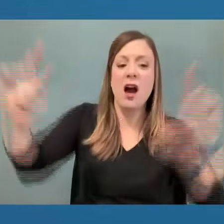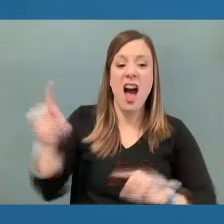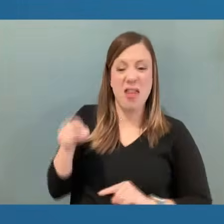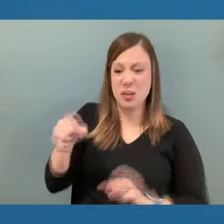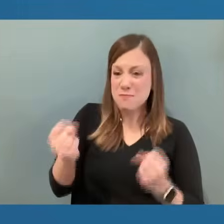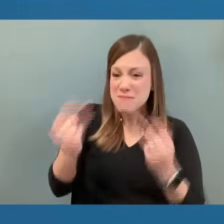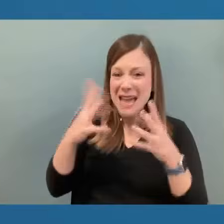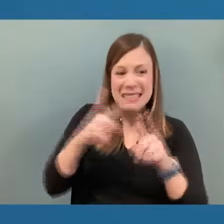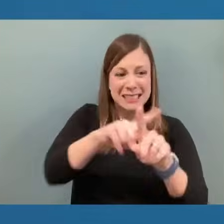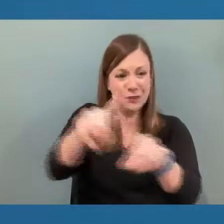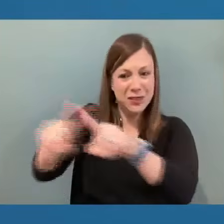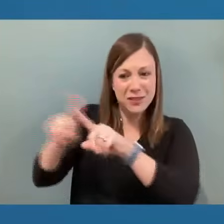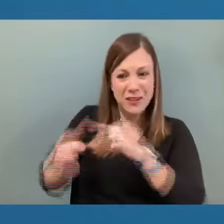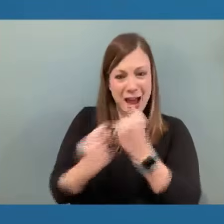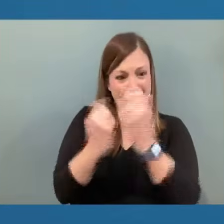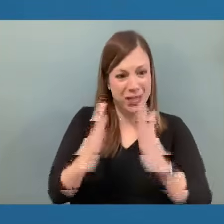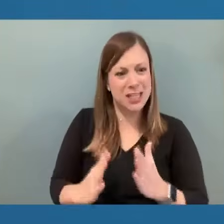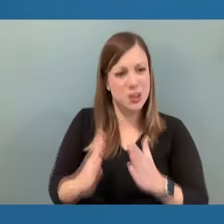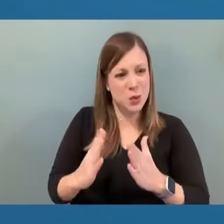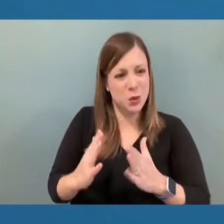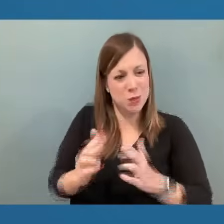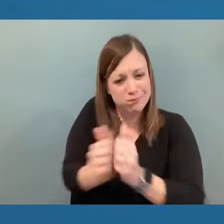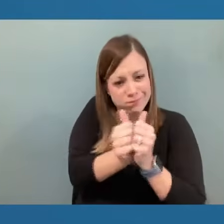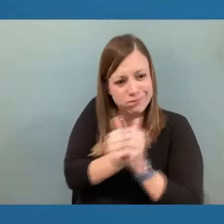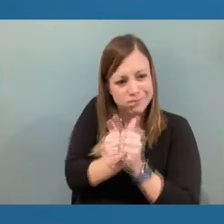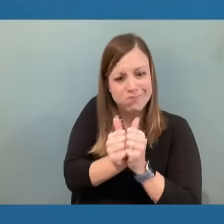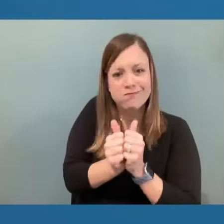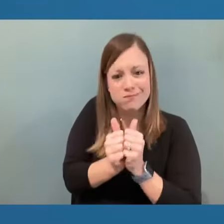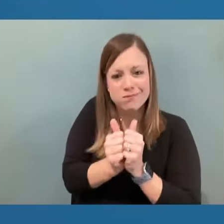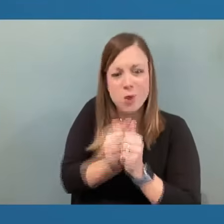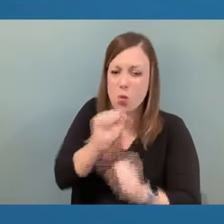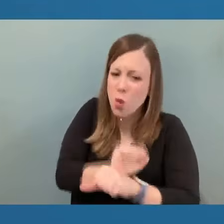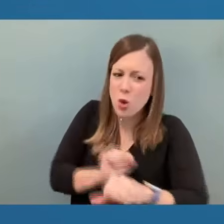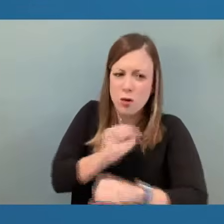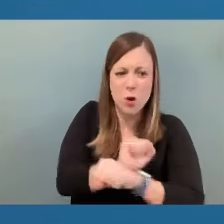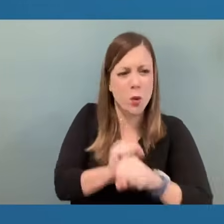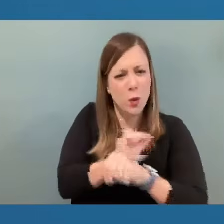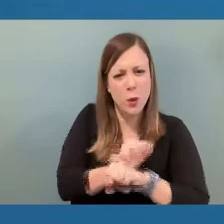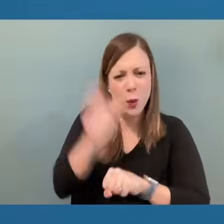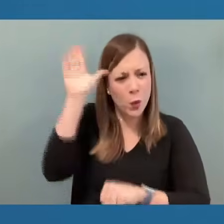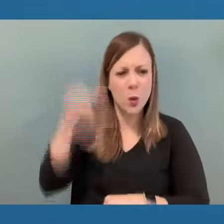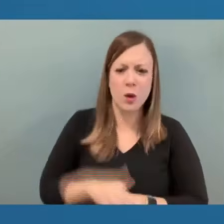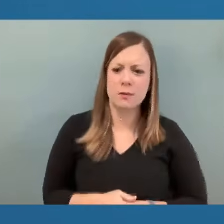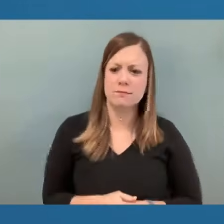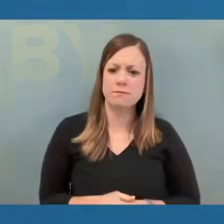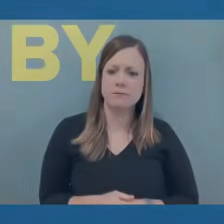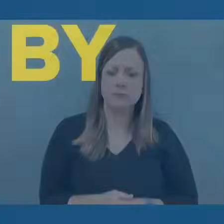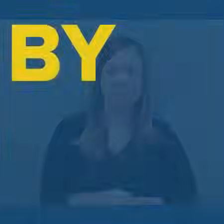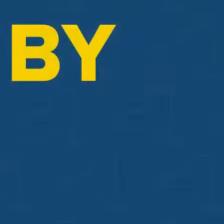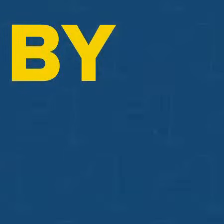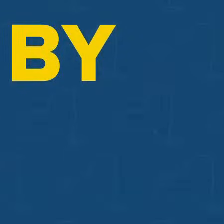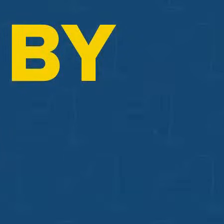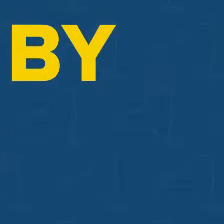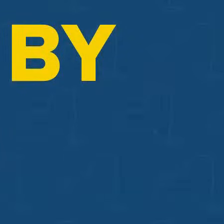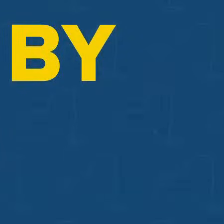end. Thank you. Powerful. Thank you. We're just going to take 1 minute to excuse our press from the approach. You can follow me, guys.